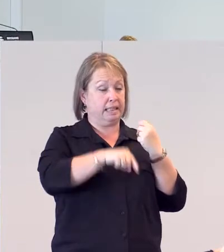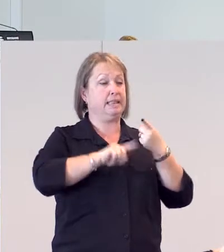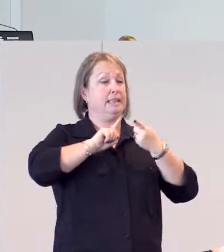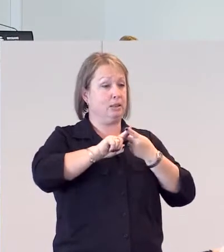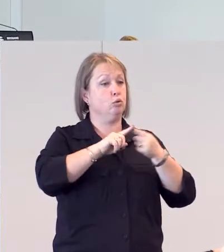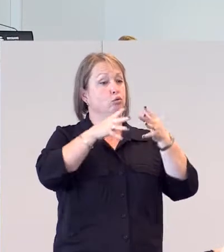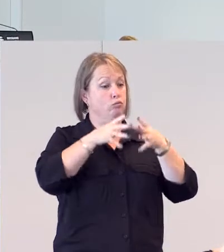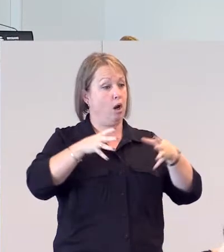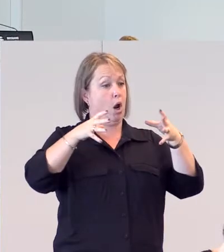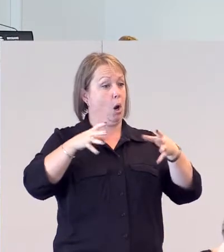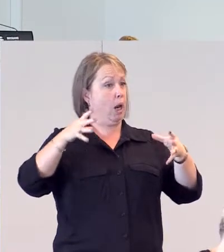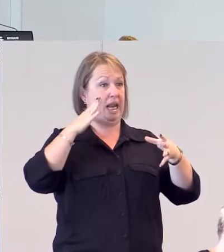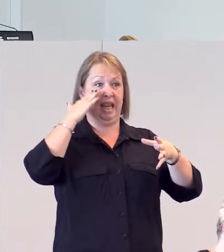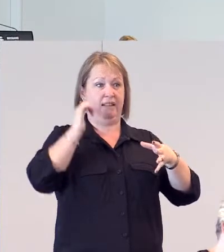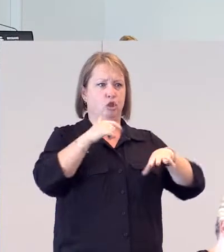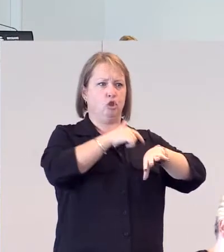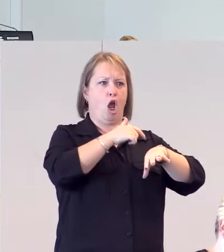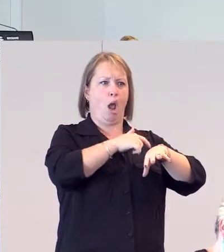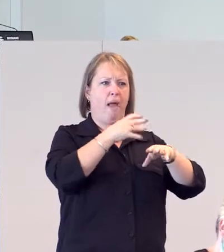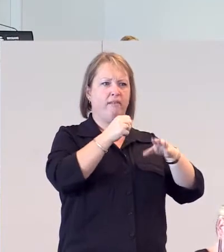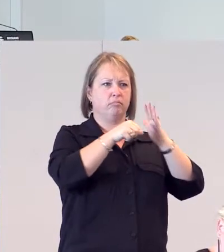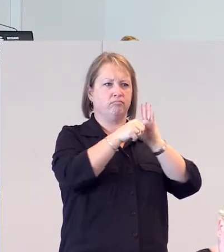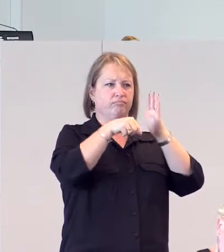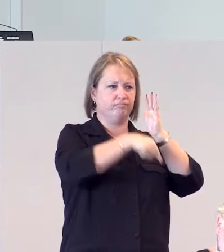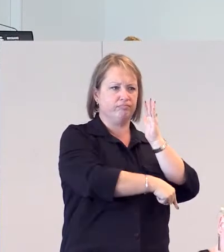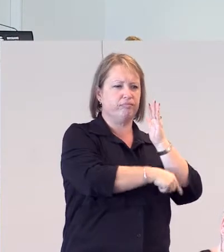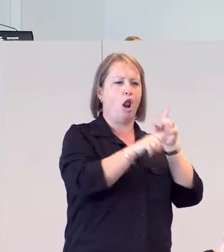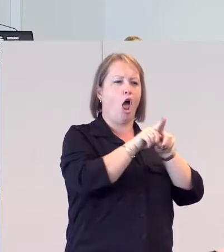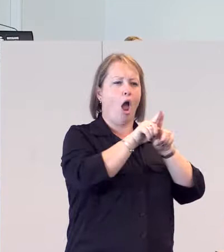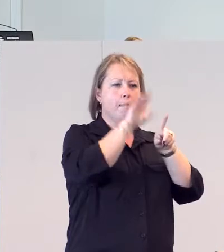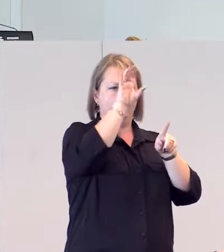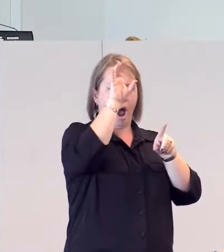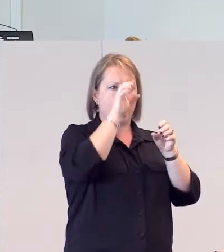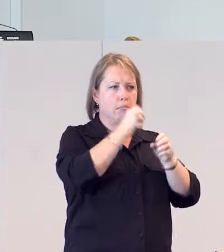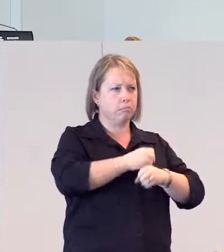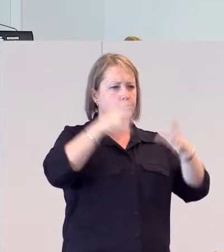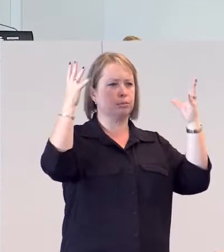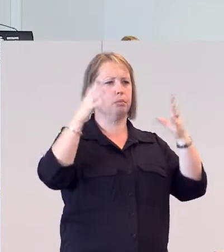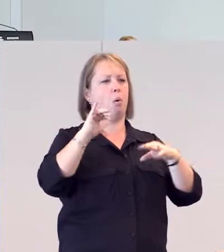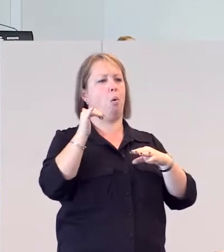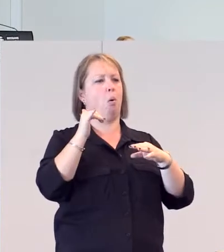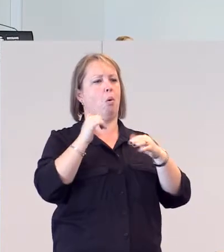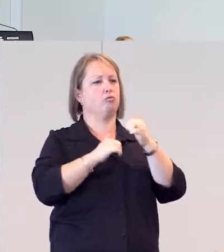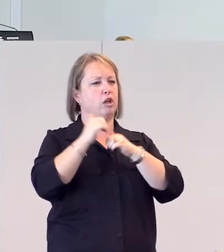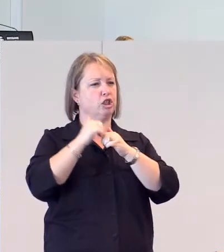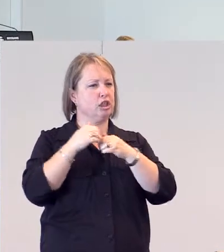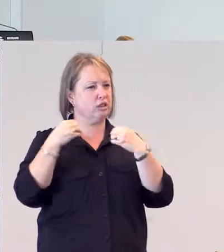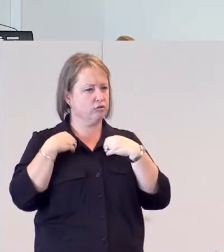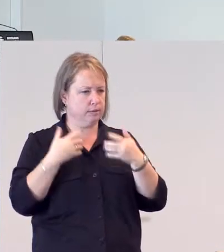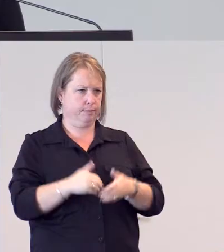grow even in times where there's been downturns, like with the mining boom or construction industry.